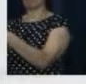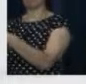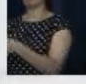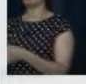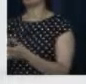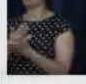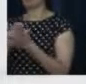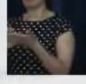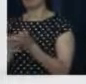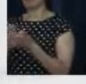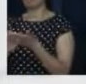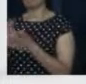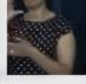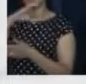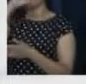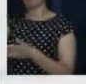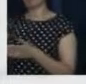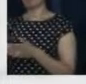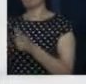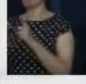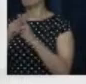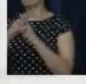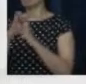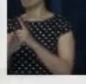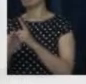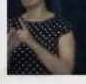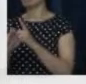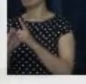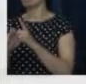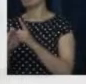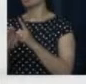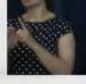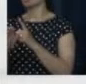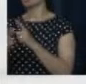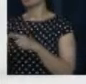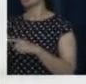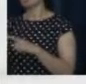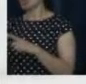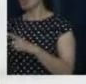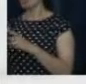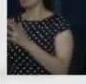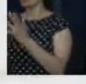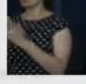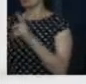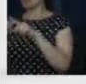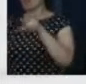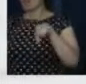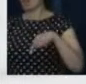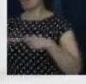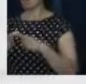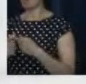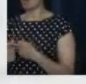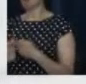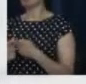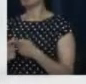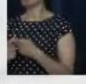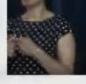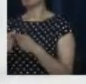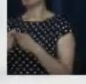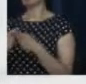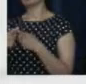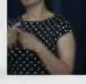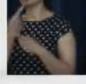Christ's ambassadors. As though God were making his appeal through us, we implore you on Christ's behalf, be